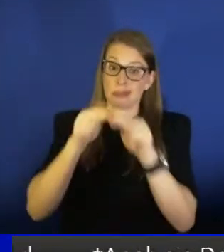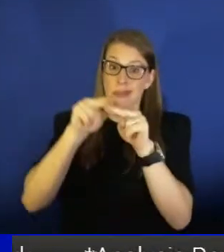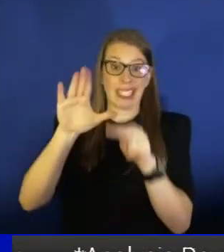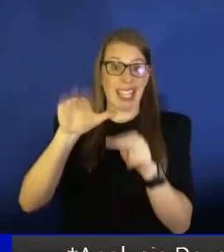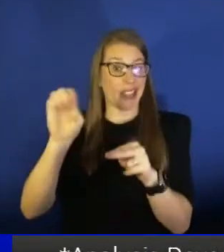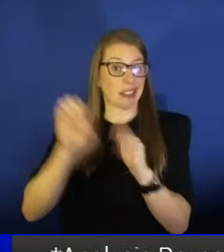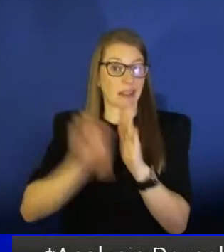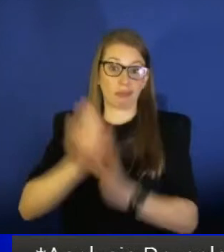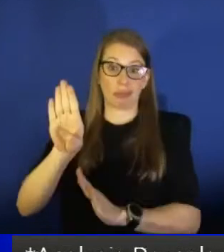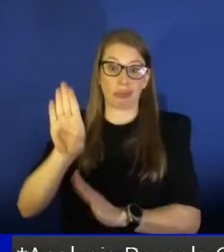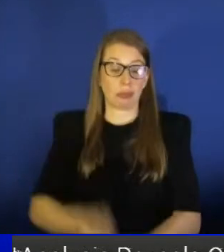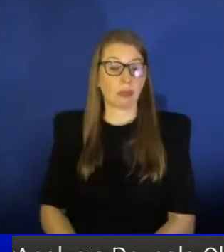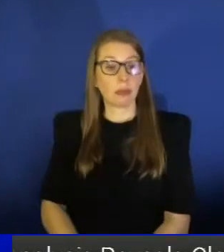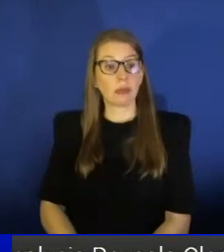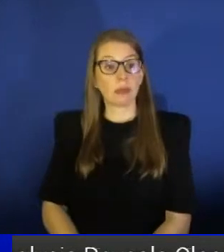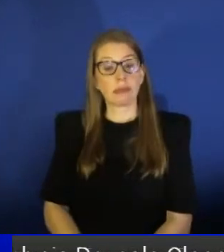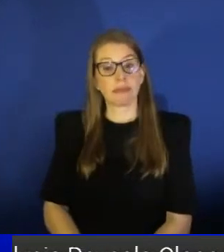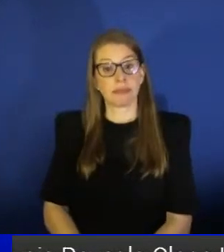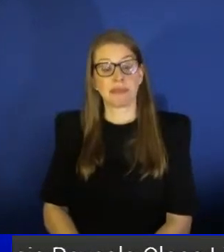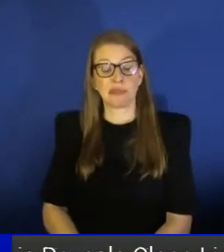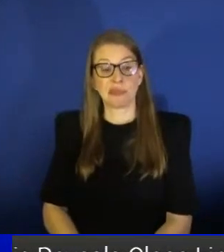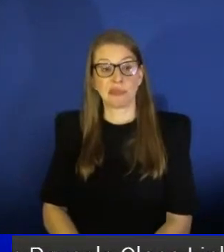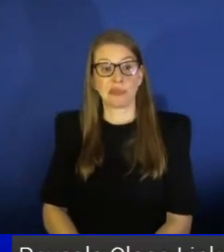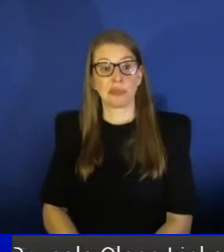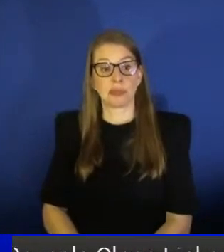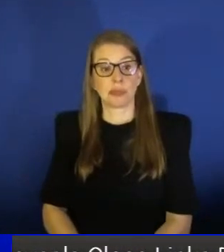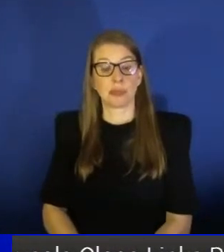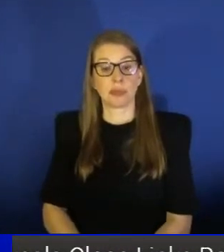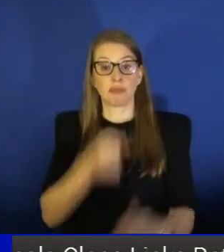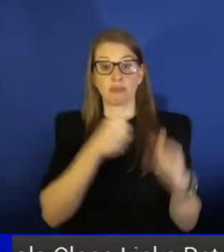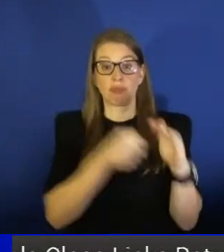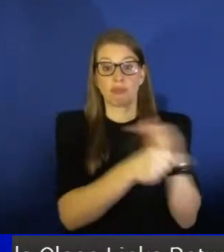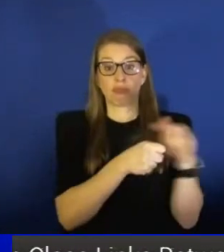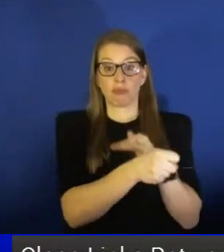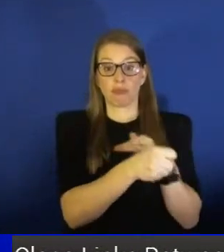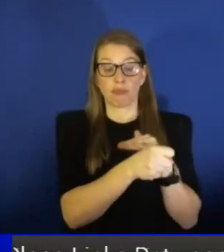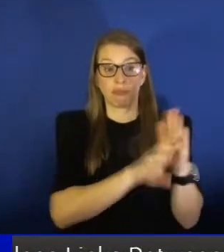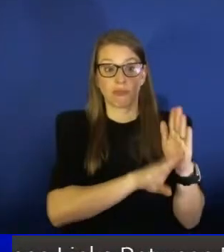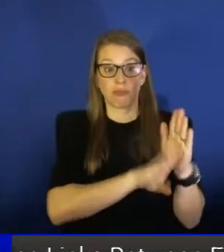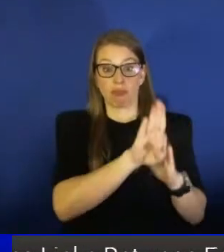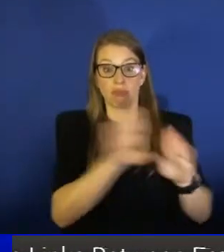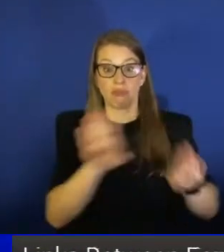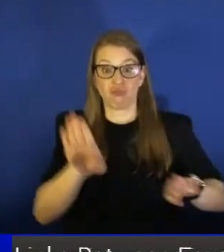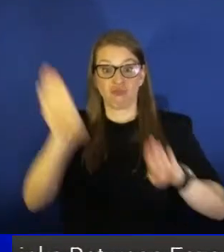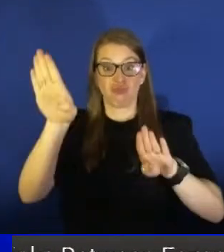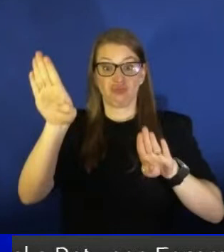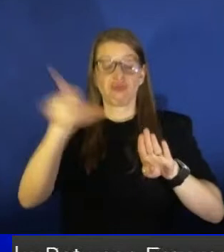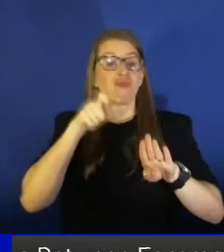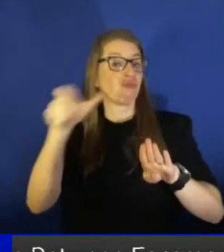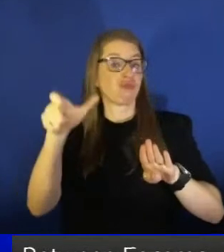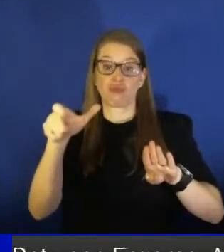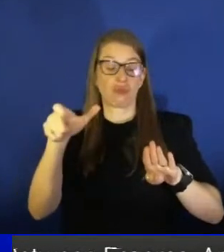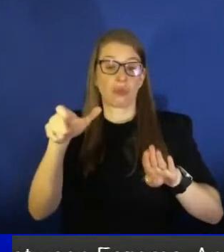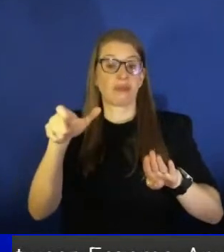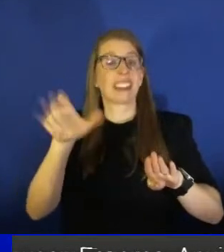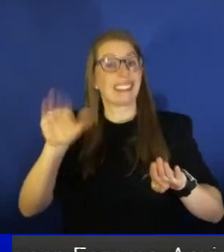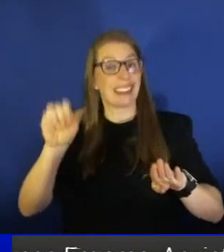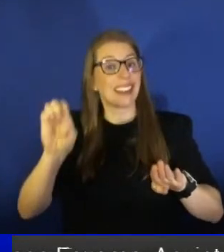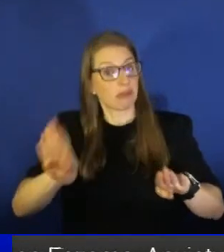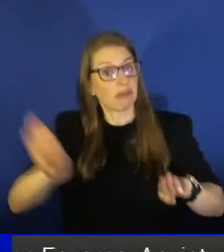Thankfully, most of these places we aren't seeing hospitalizations rise exponentially, anything like that.